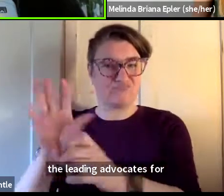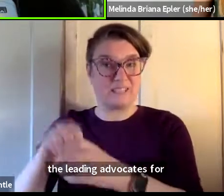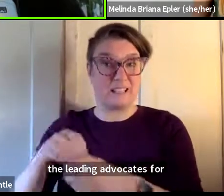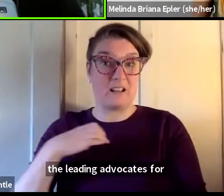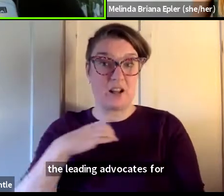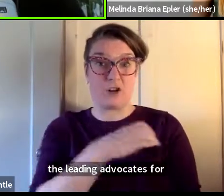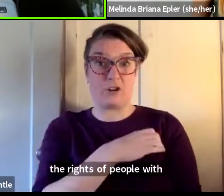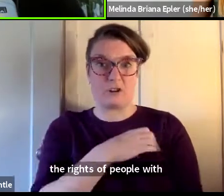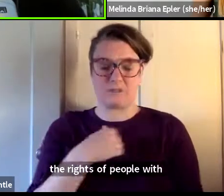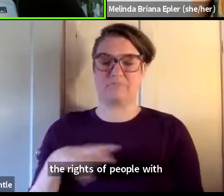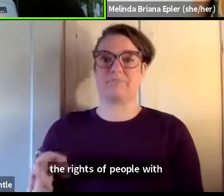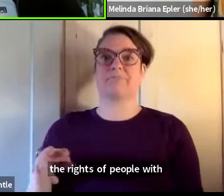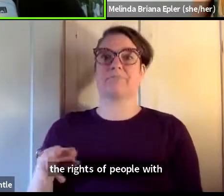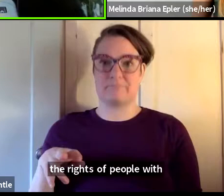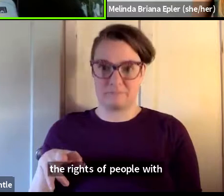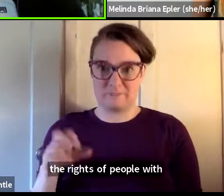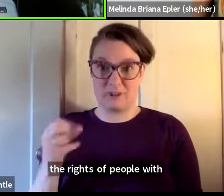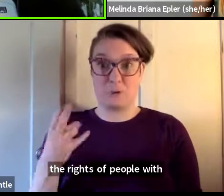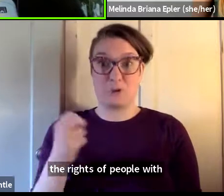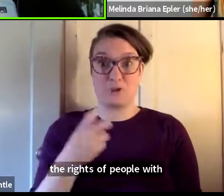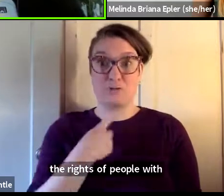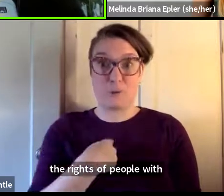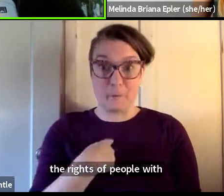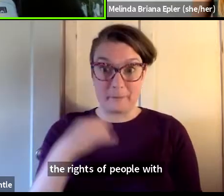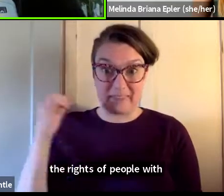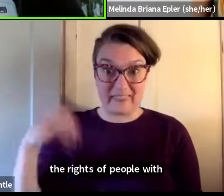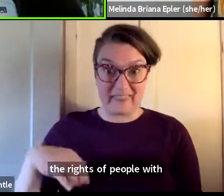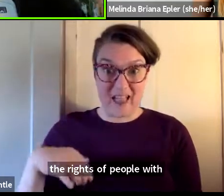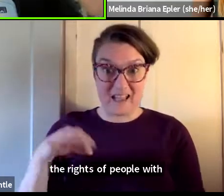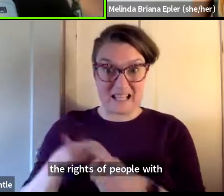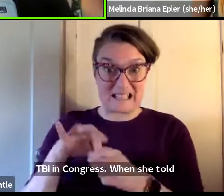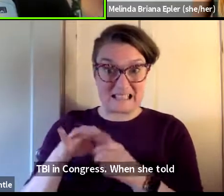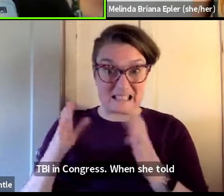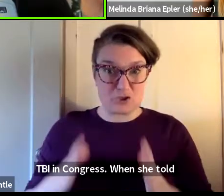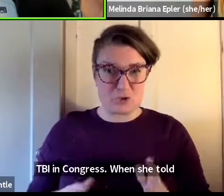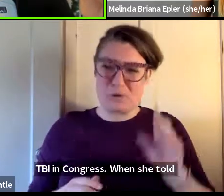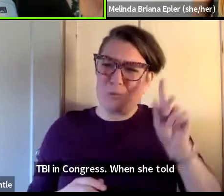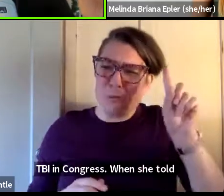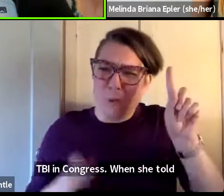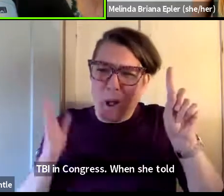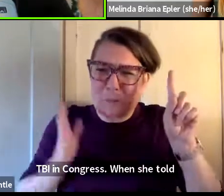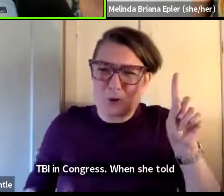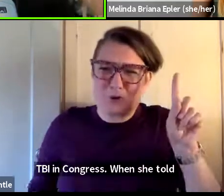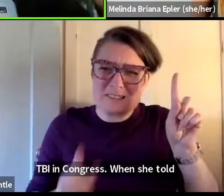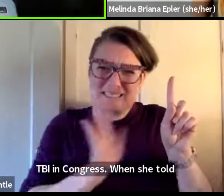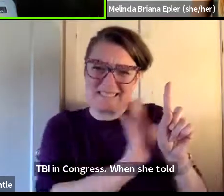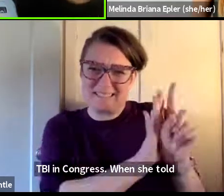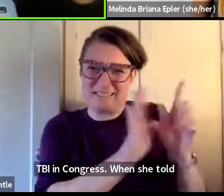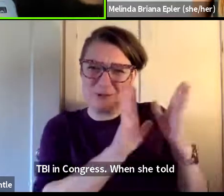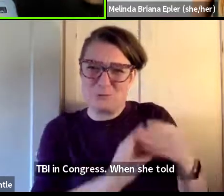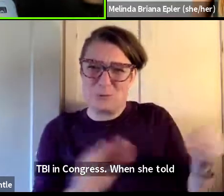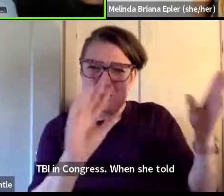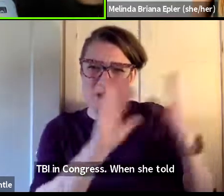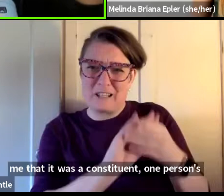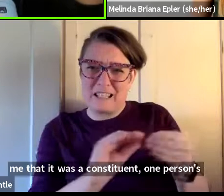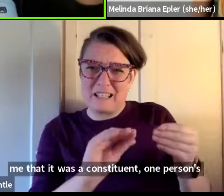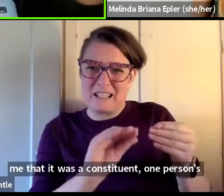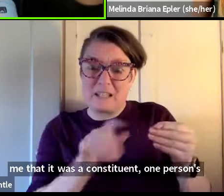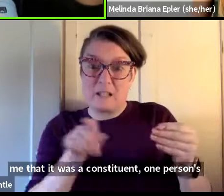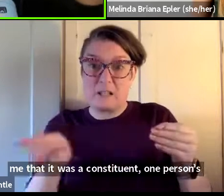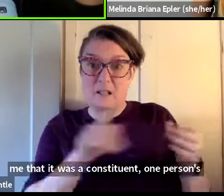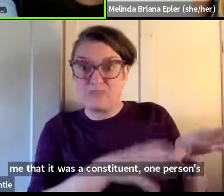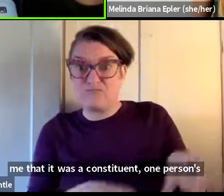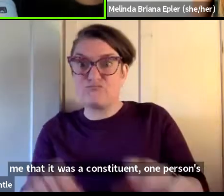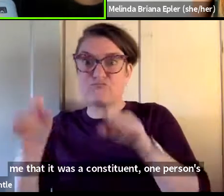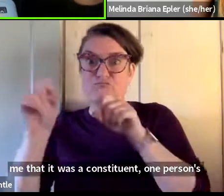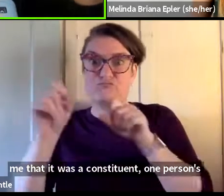for me, when she told me that it was a constituent, one person's story that Mhm. made him a champion, that